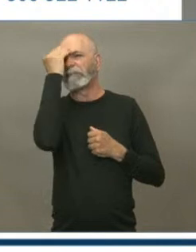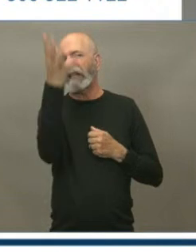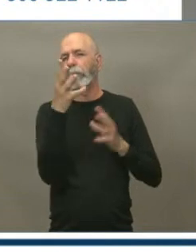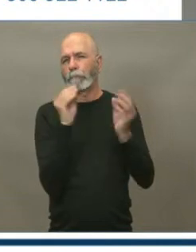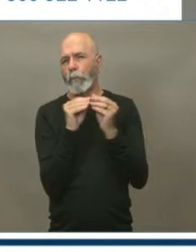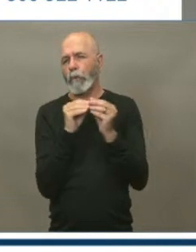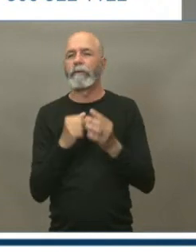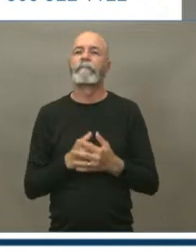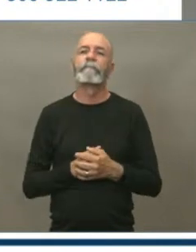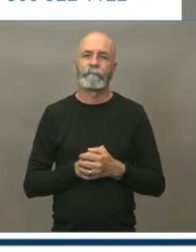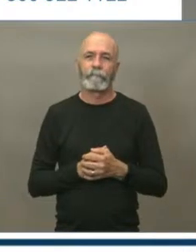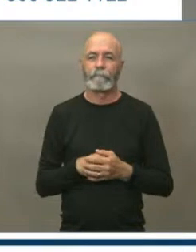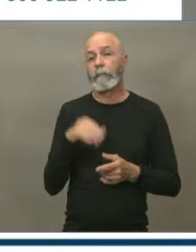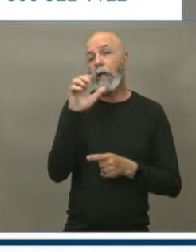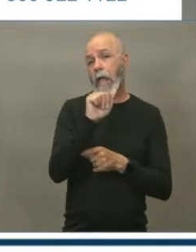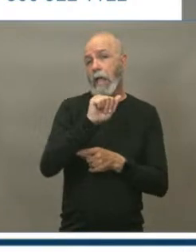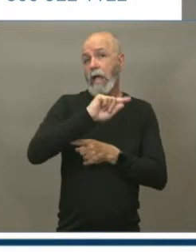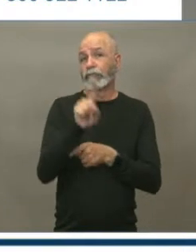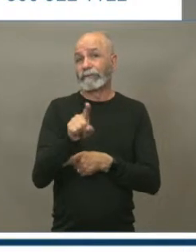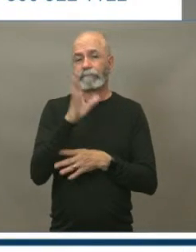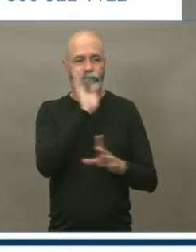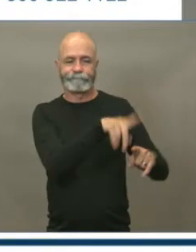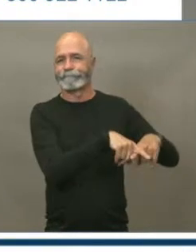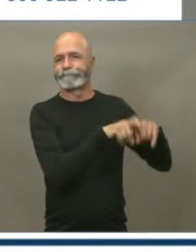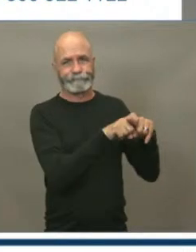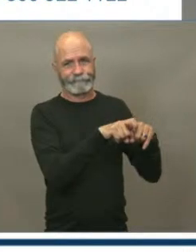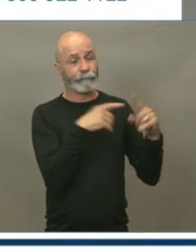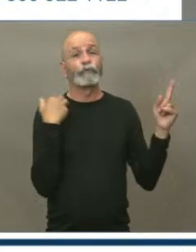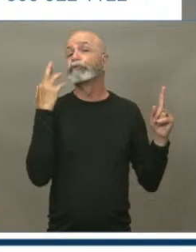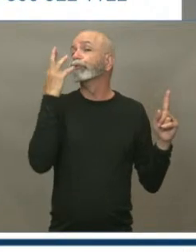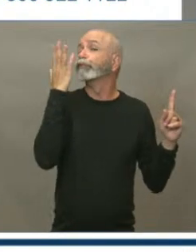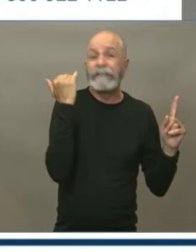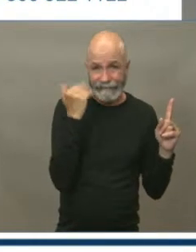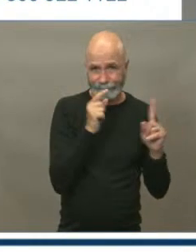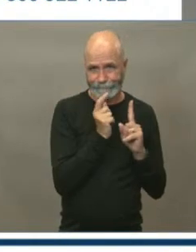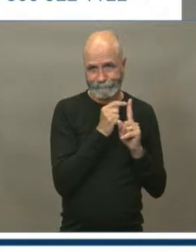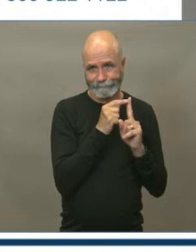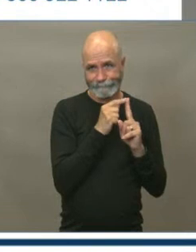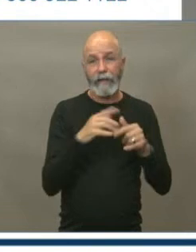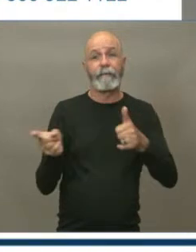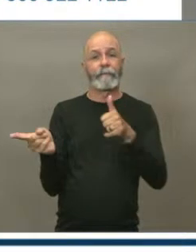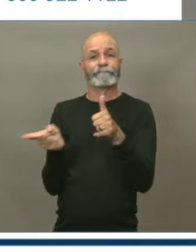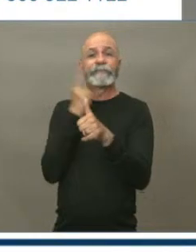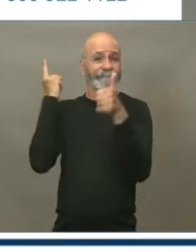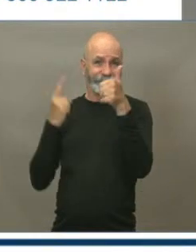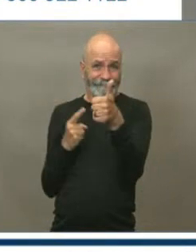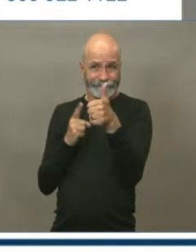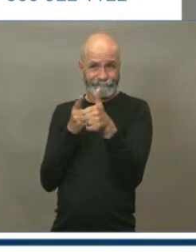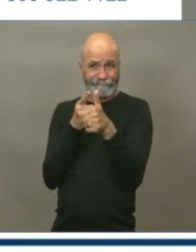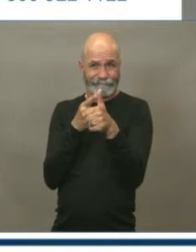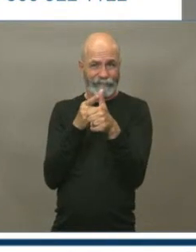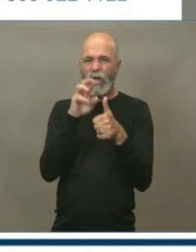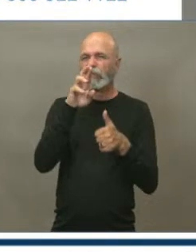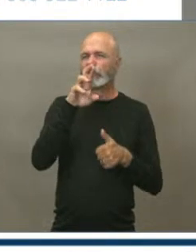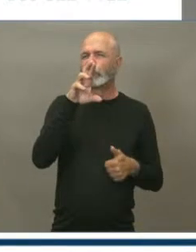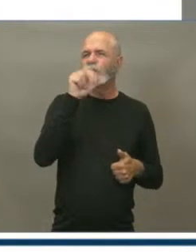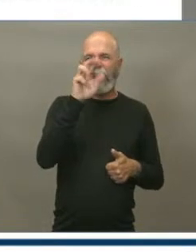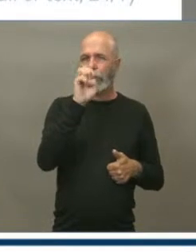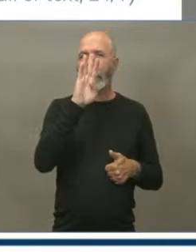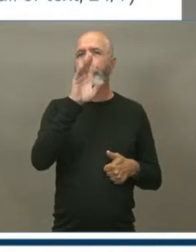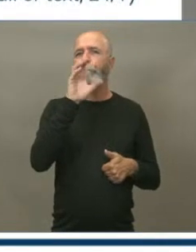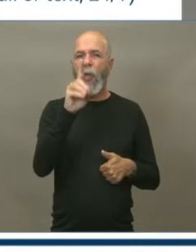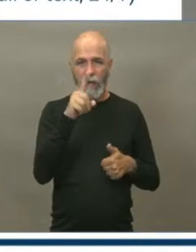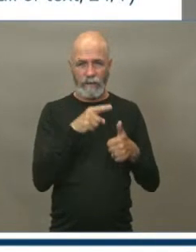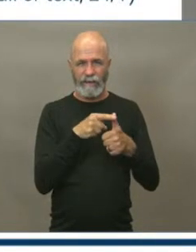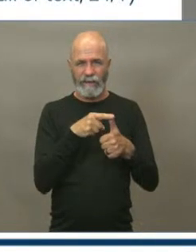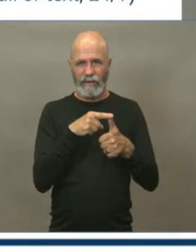paused the use of this vaccine for 3 reasons. An observed increase in the rare blood clotting condition known as vaccine-induced